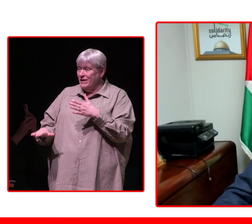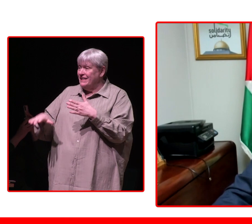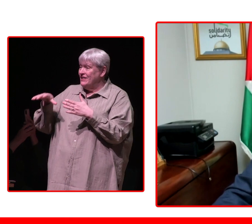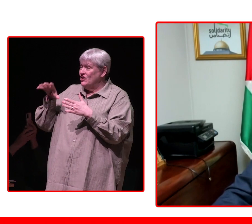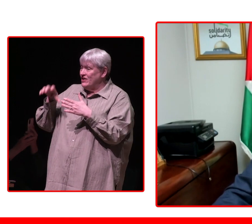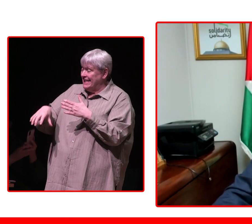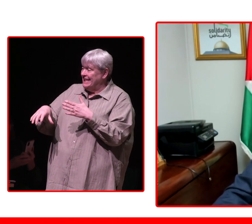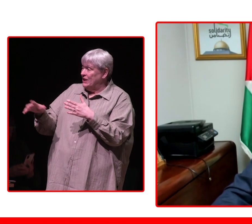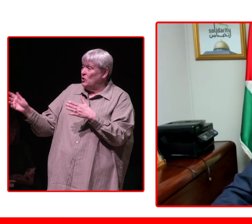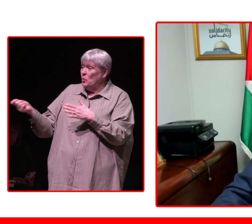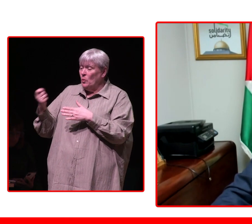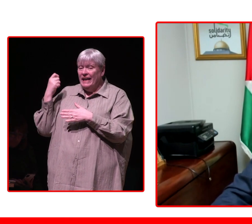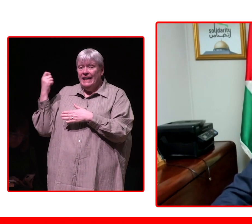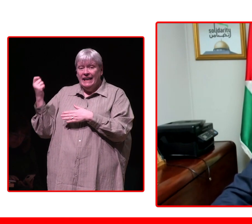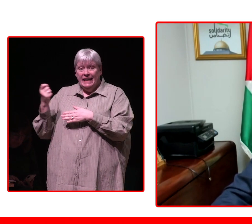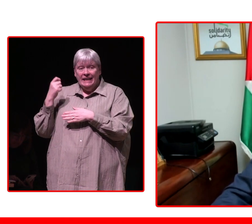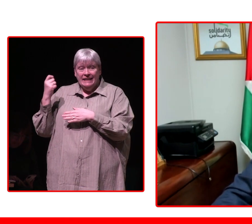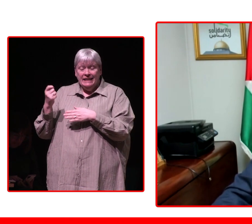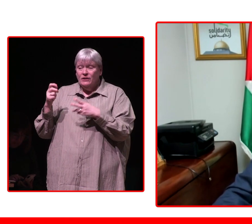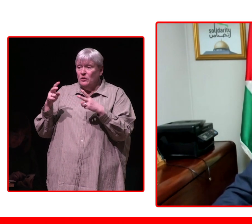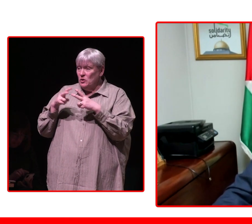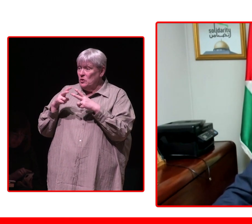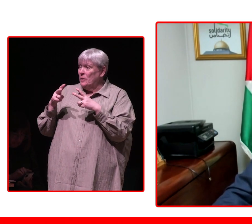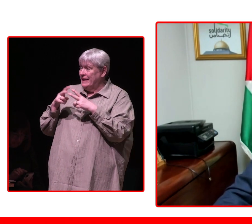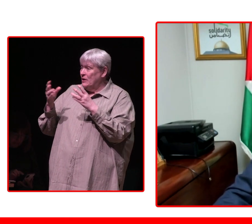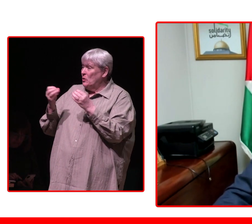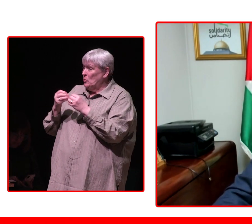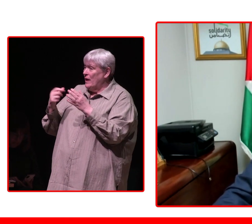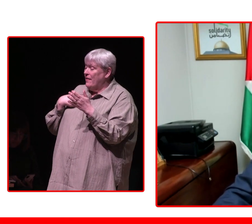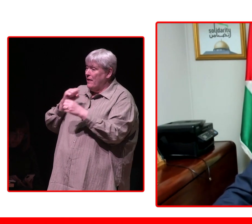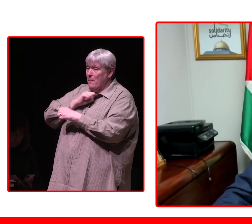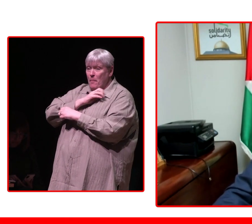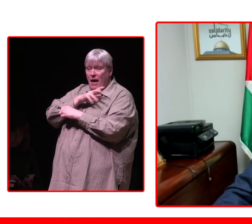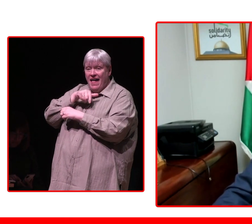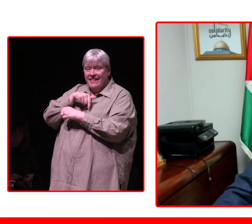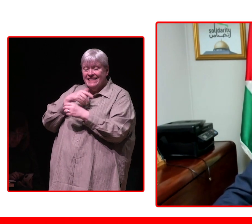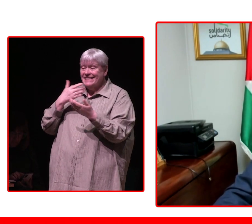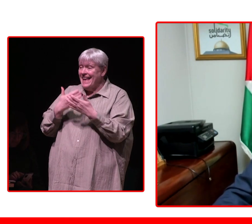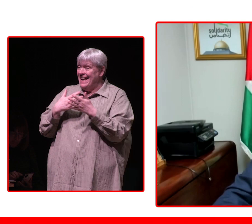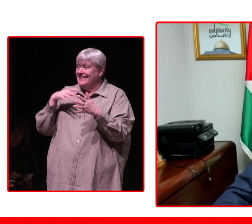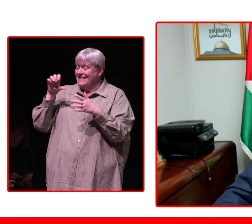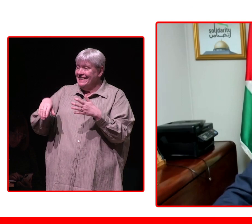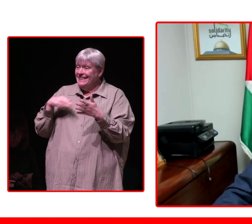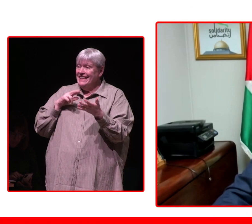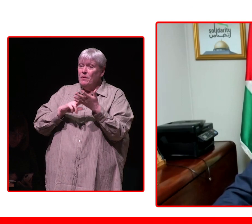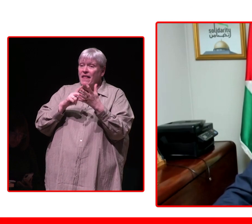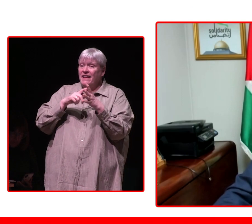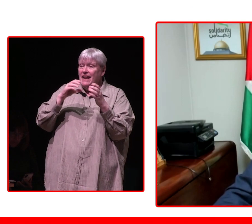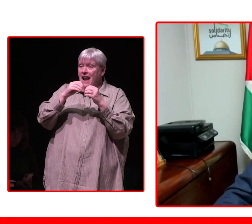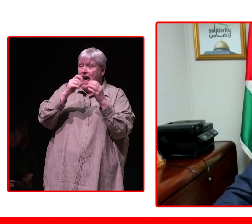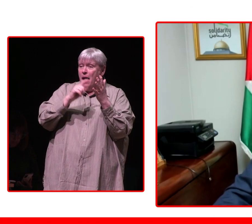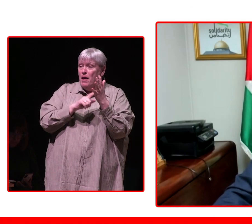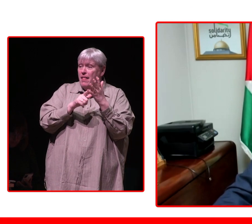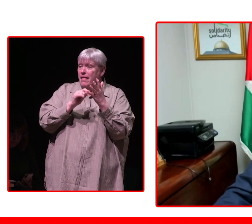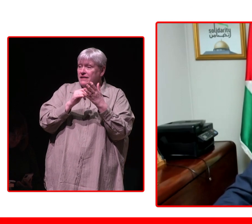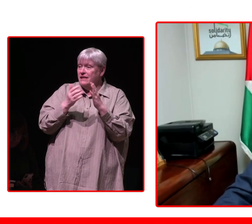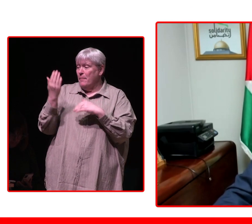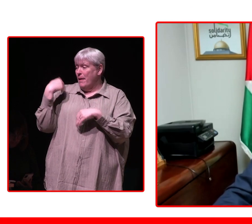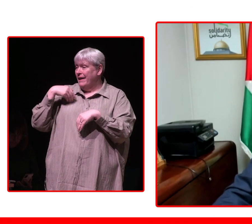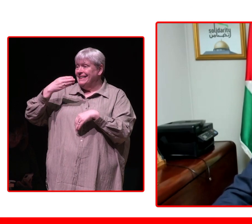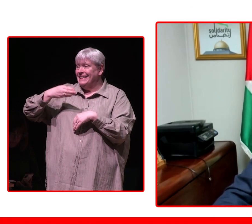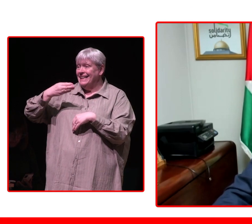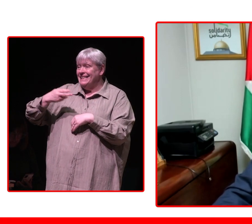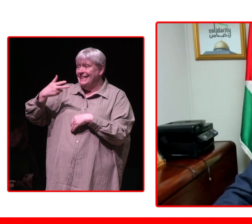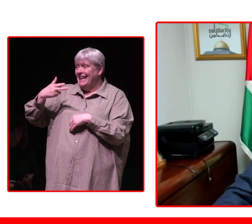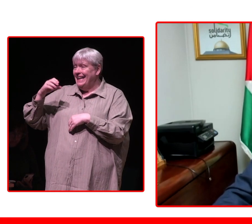win and to twin with a Palestinian city was Dundee with Nablus back in 1980 on the back of